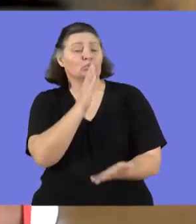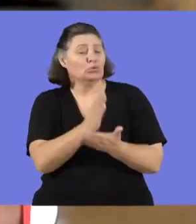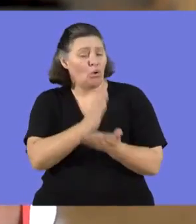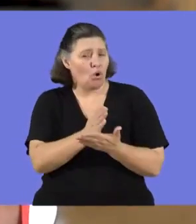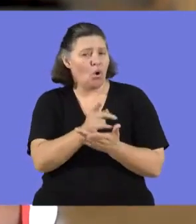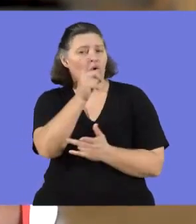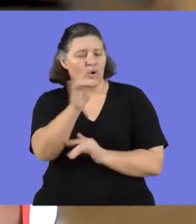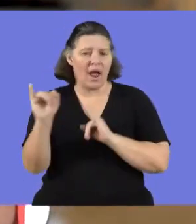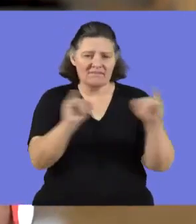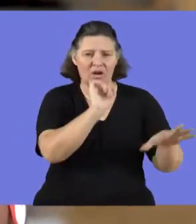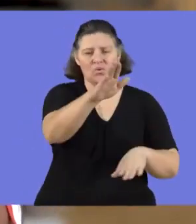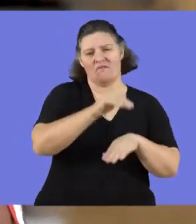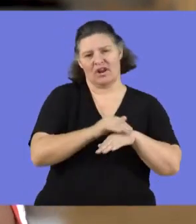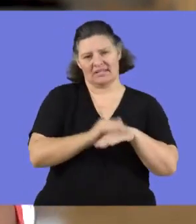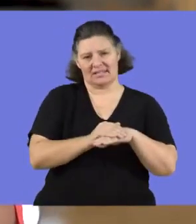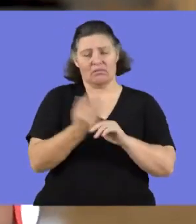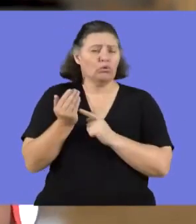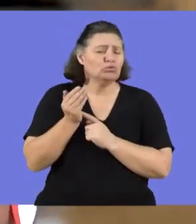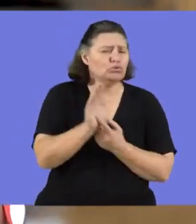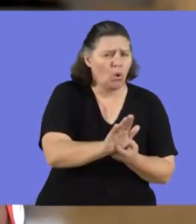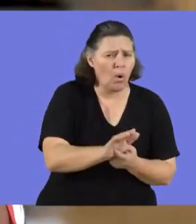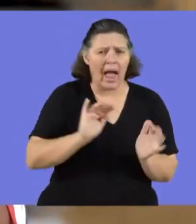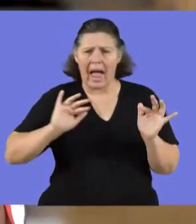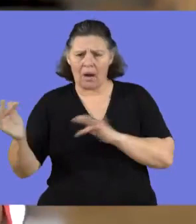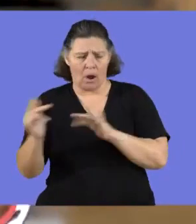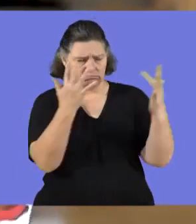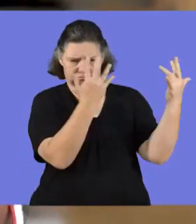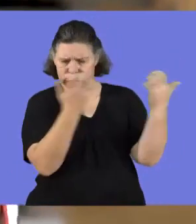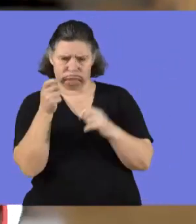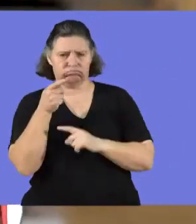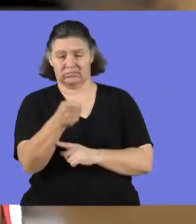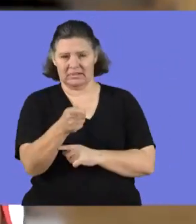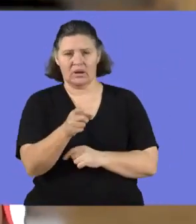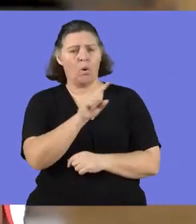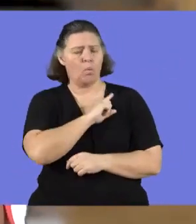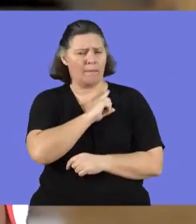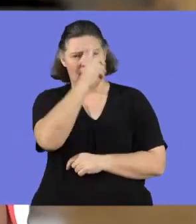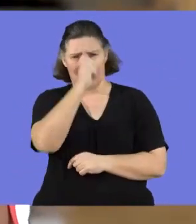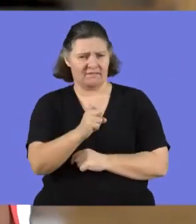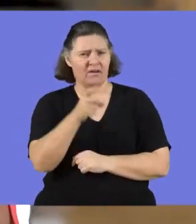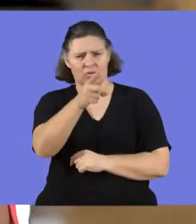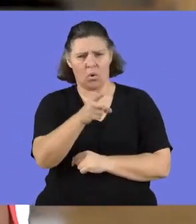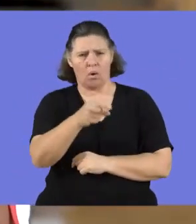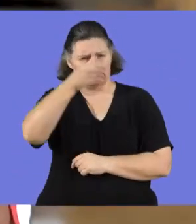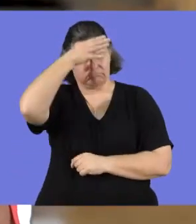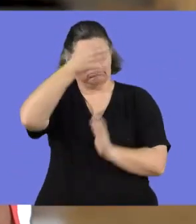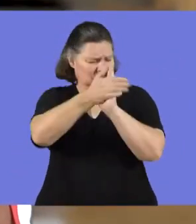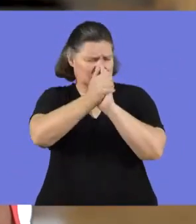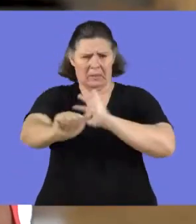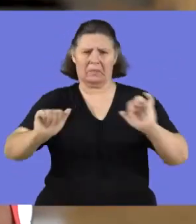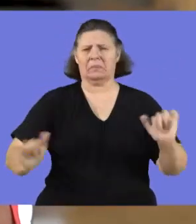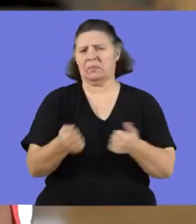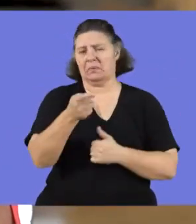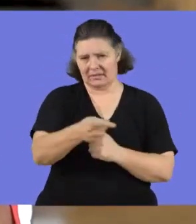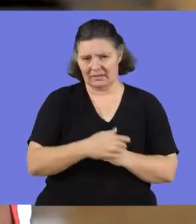question. Make sure that you invite your friends, you show them how to calculate this, because I believe that now you are